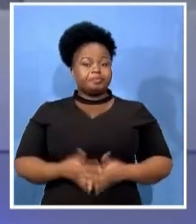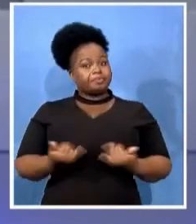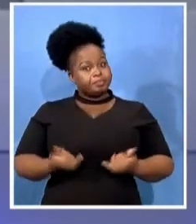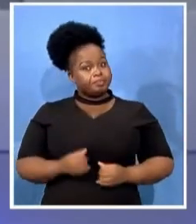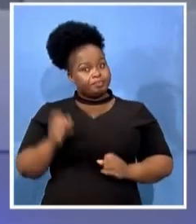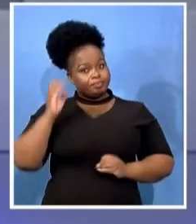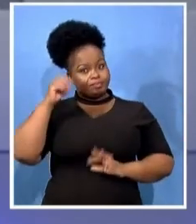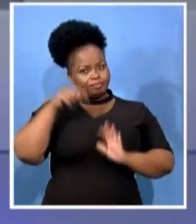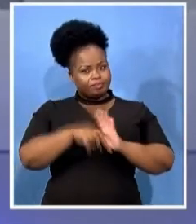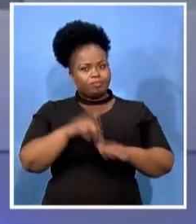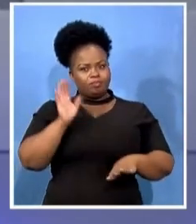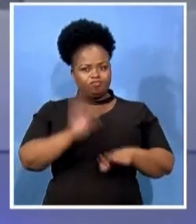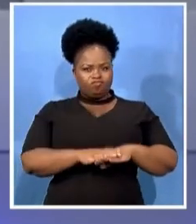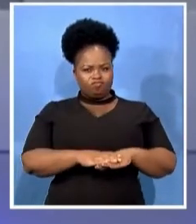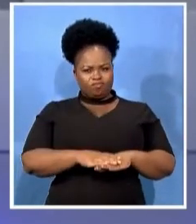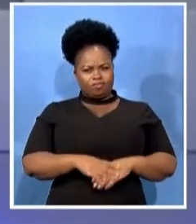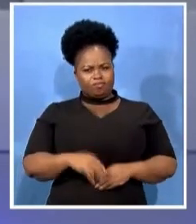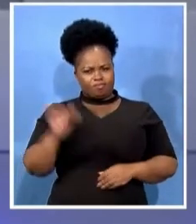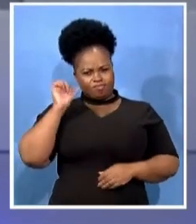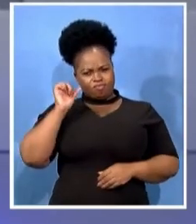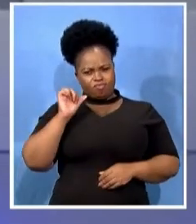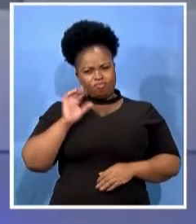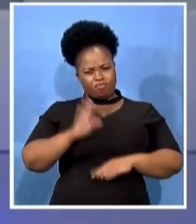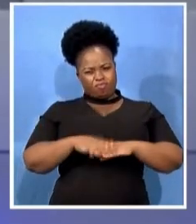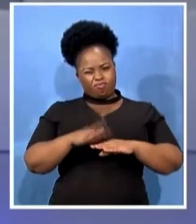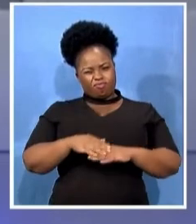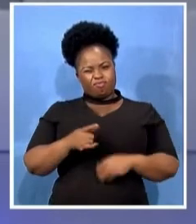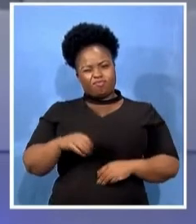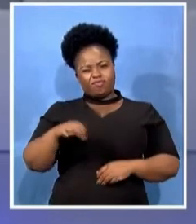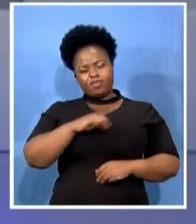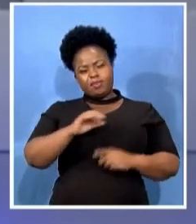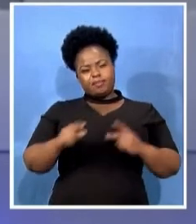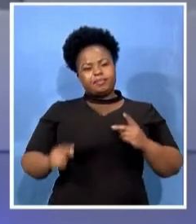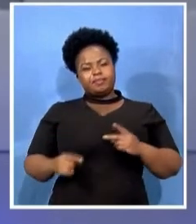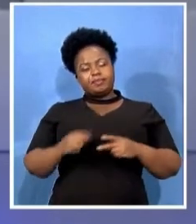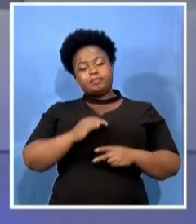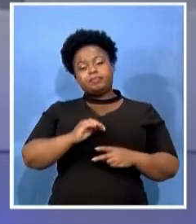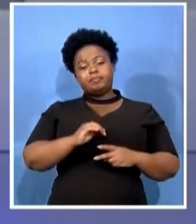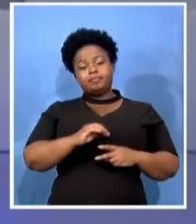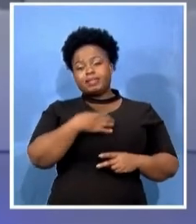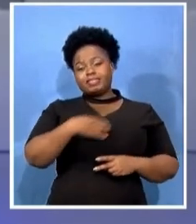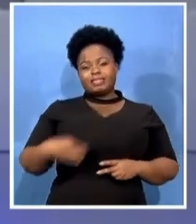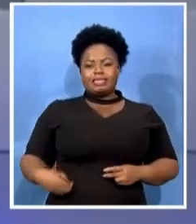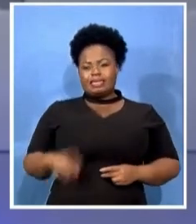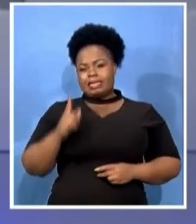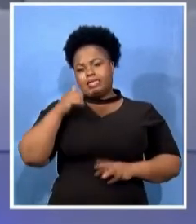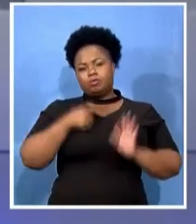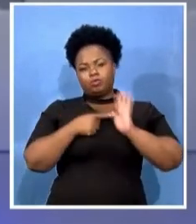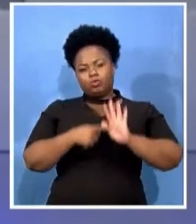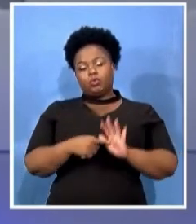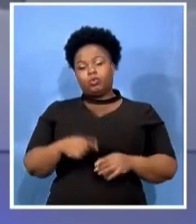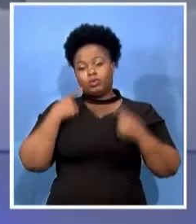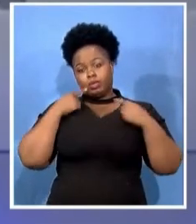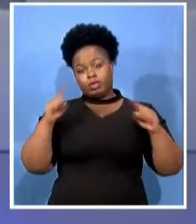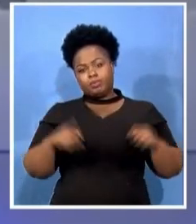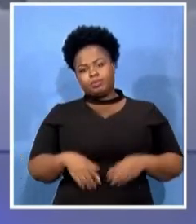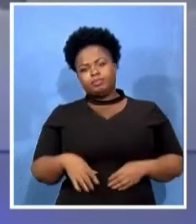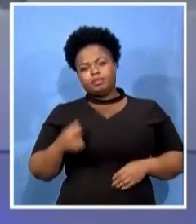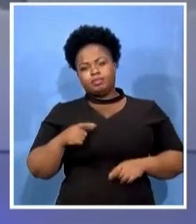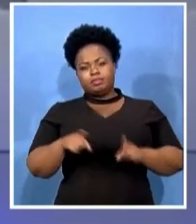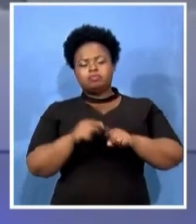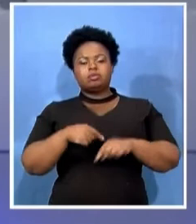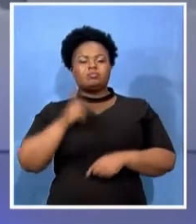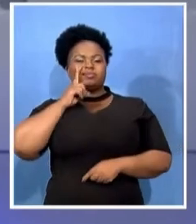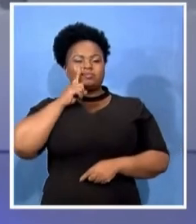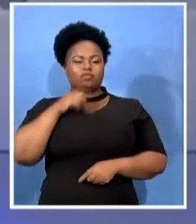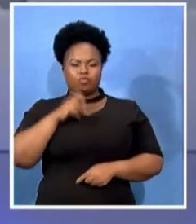soundbite of the Vice President declaring that little later on. We're also going to keep a close eye on this Portfolio Committee meeting